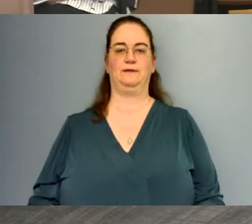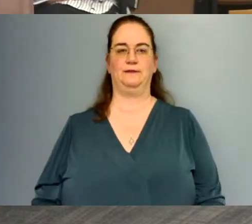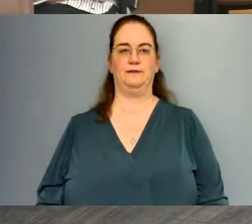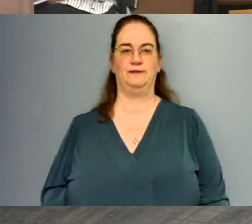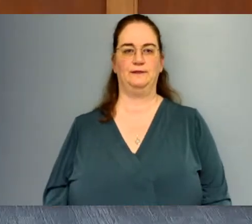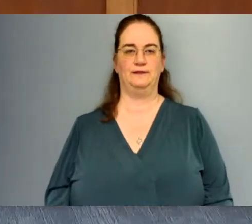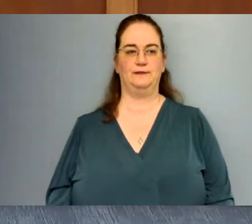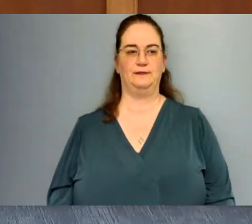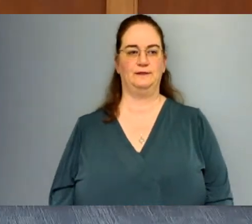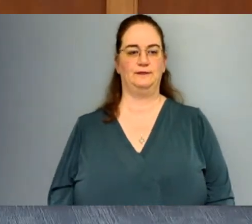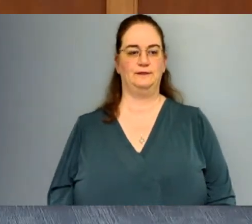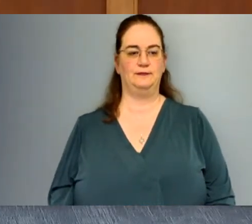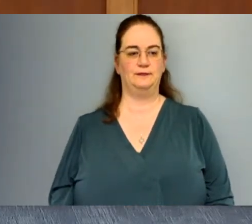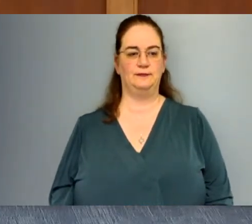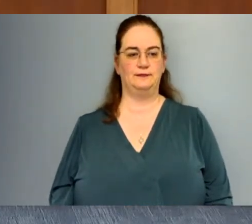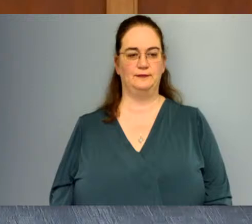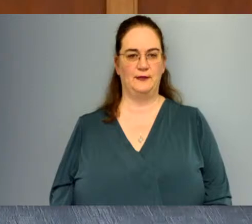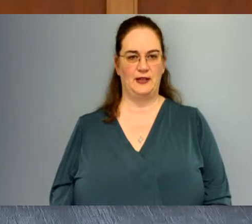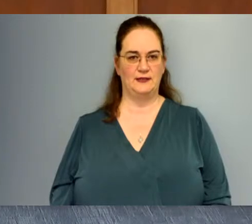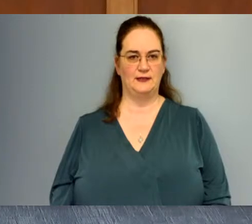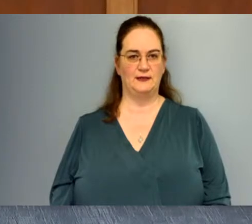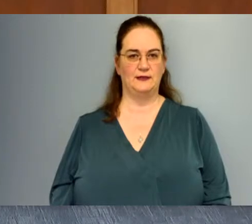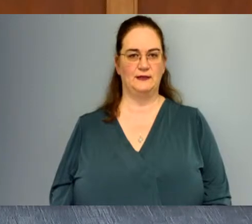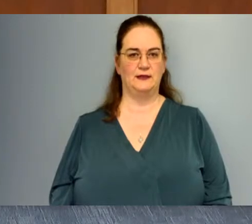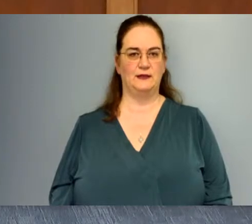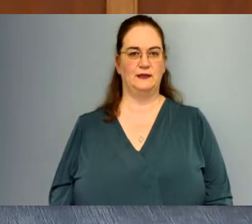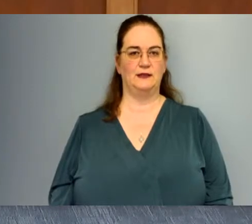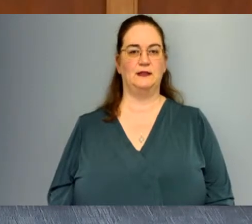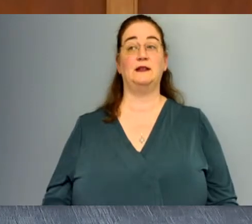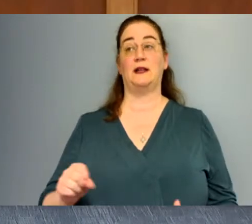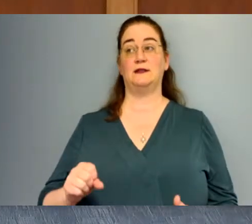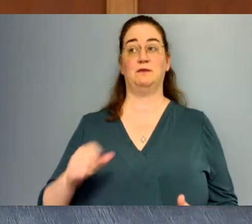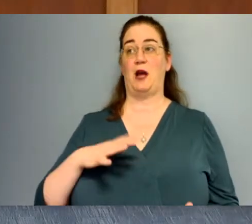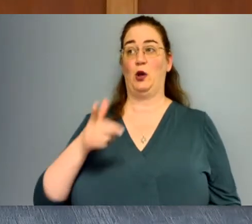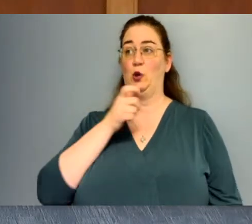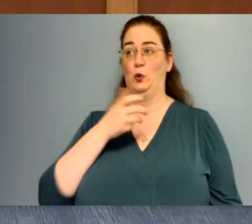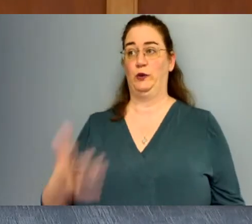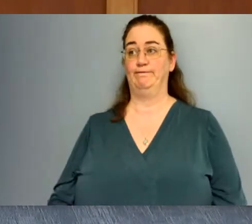than glowing terms. Yes, by who?